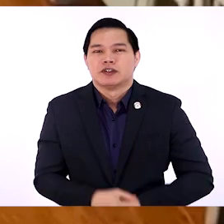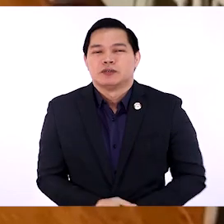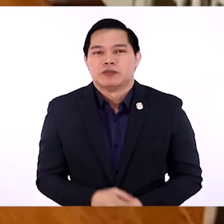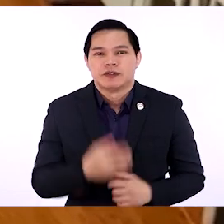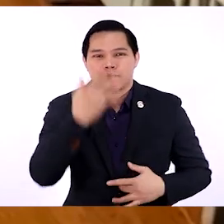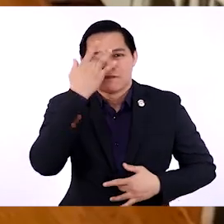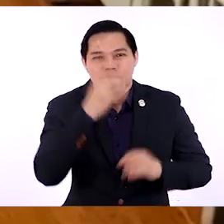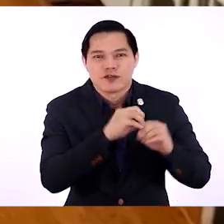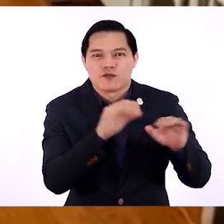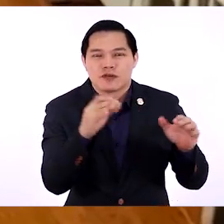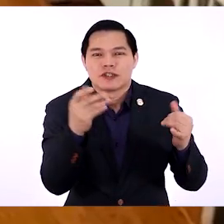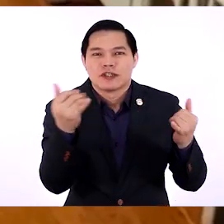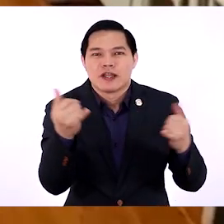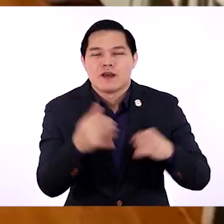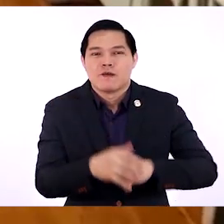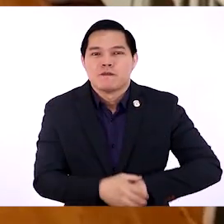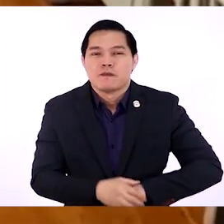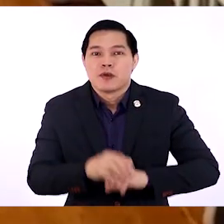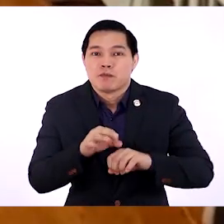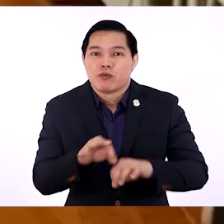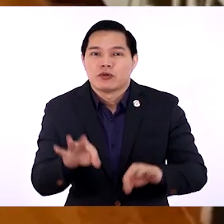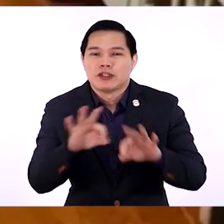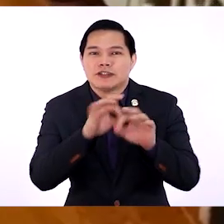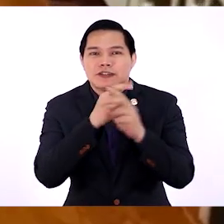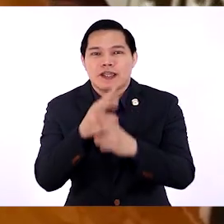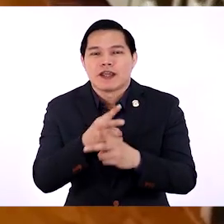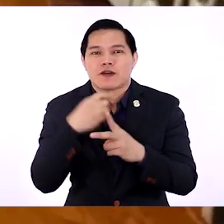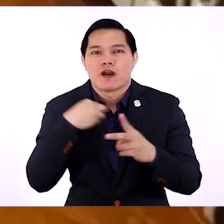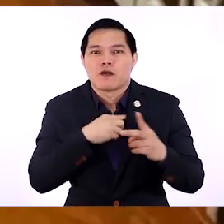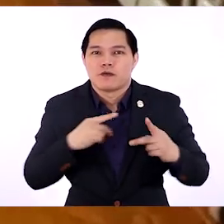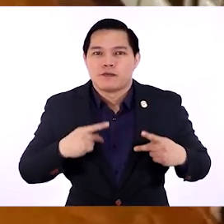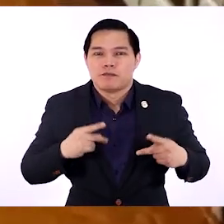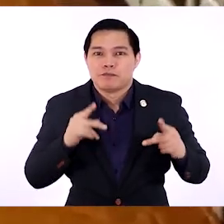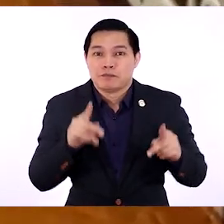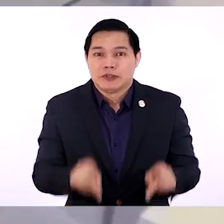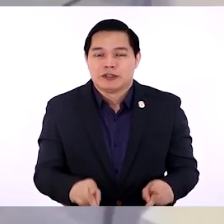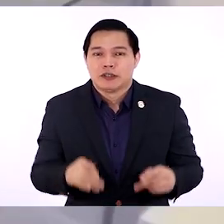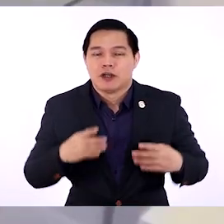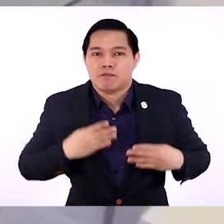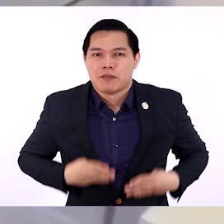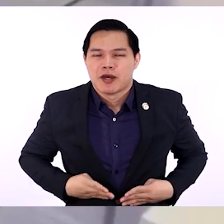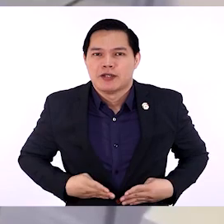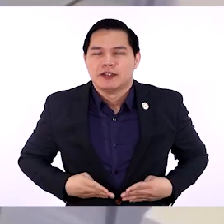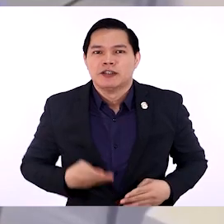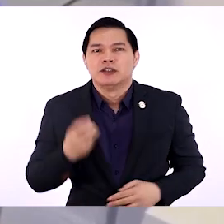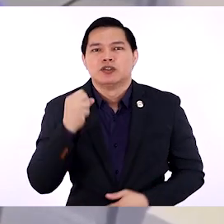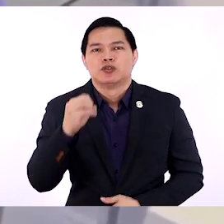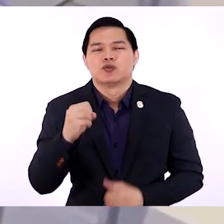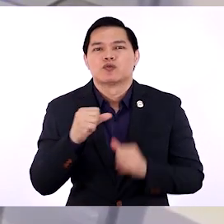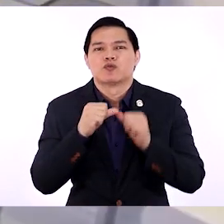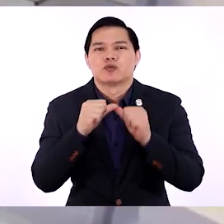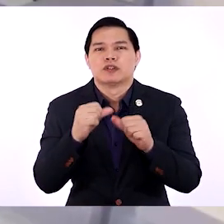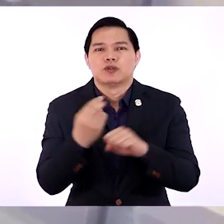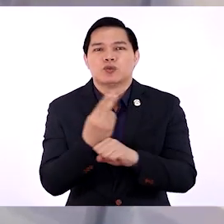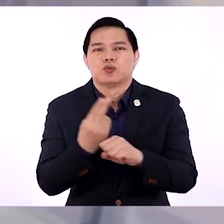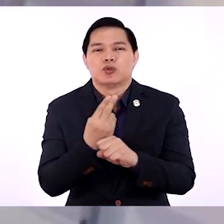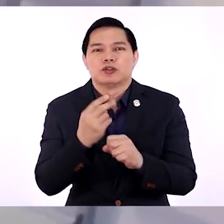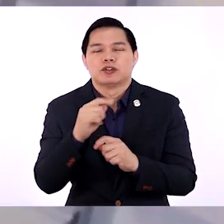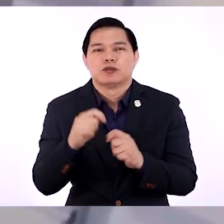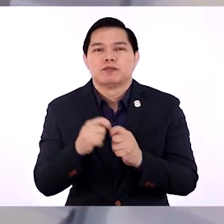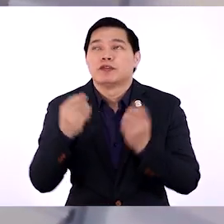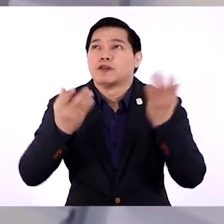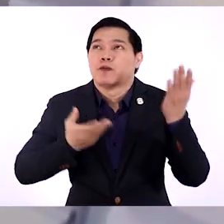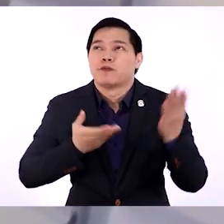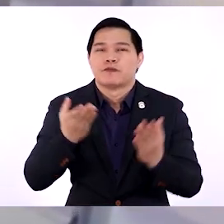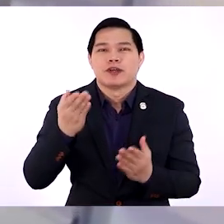pandemic. It is important to take care of our physical body so that we can continue to use our borrowed life and strength to serve